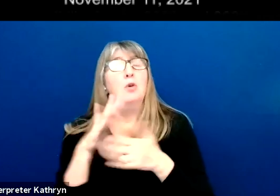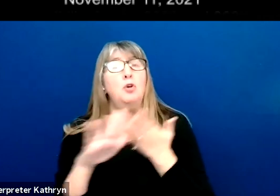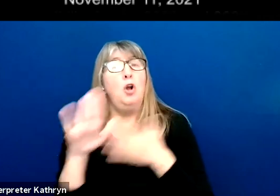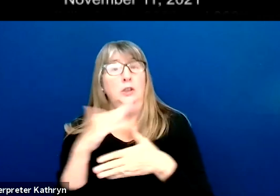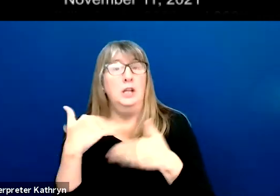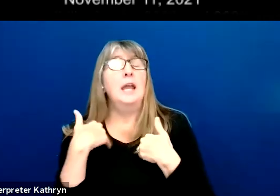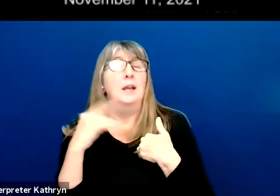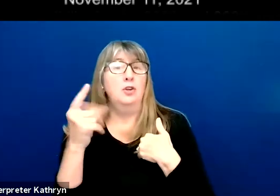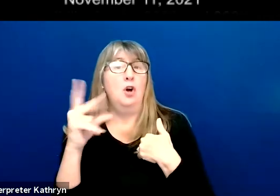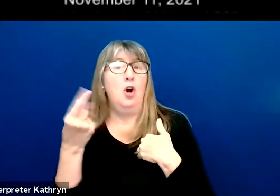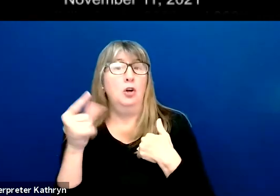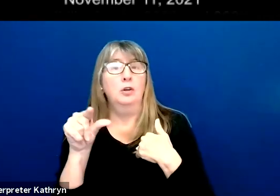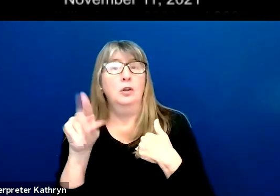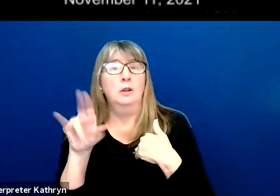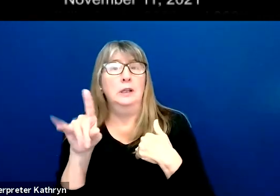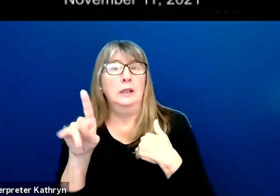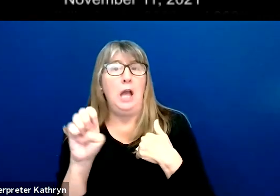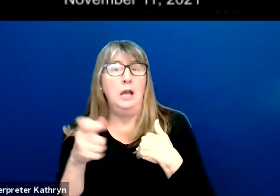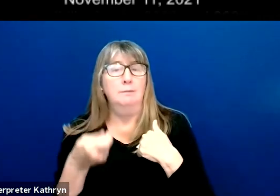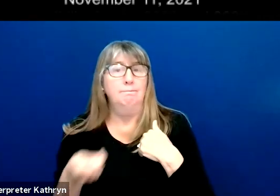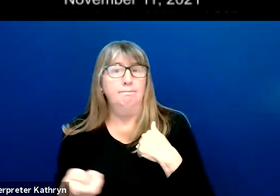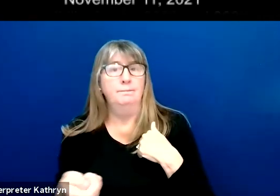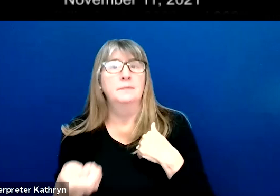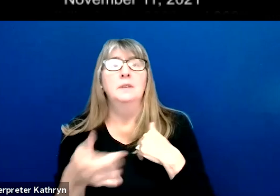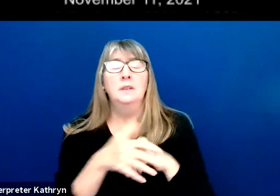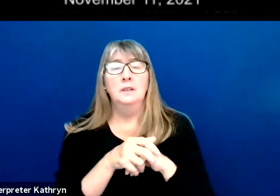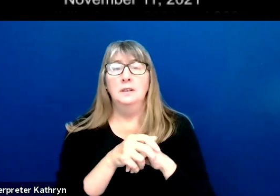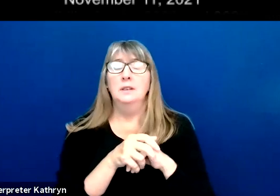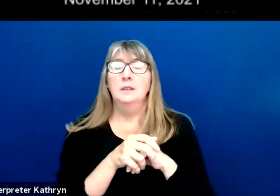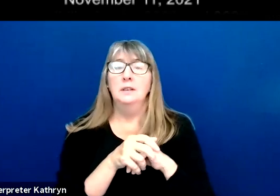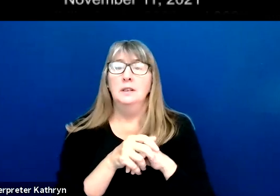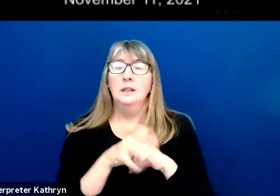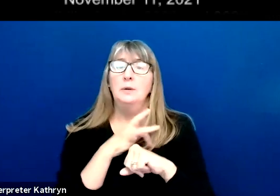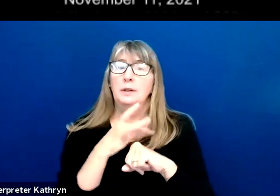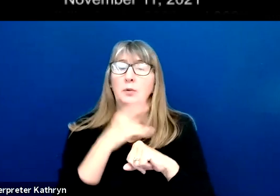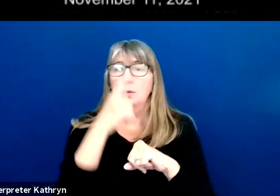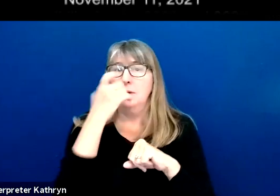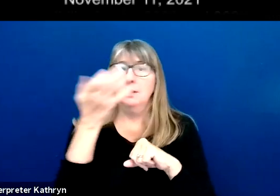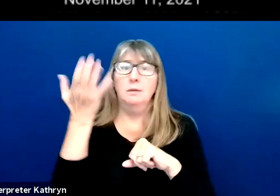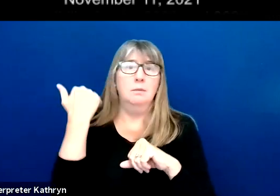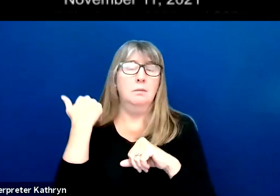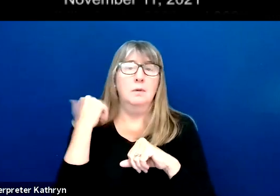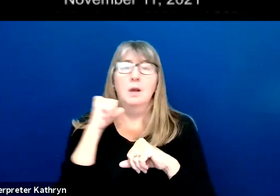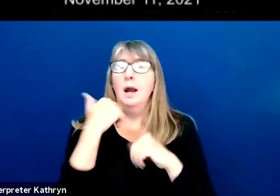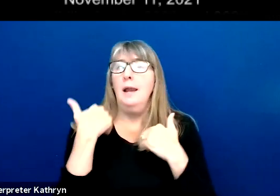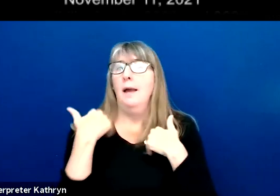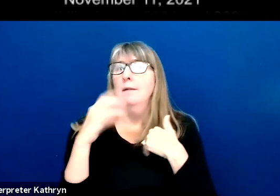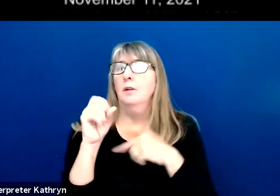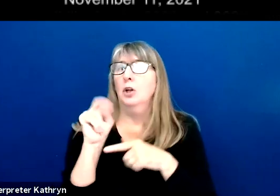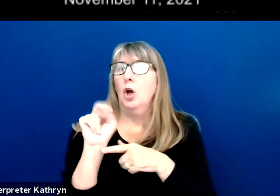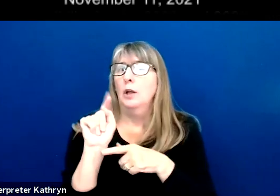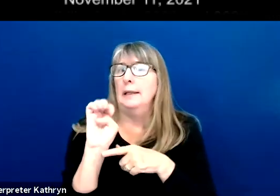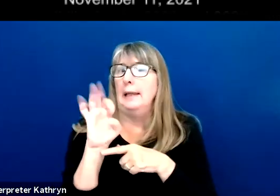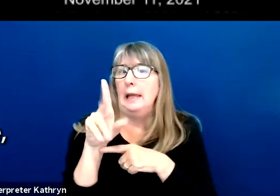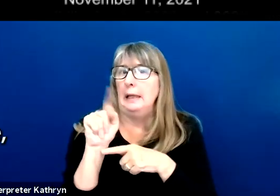dog. It was interesting because I didn't have the context of